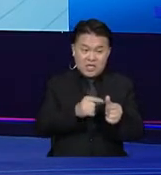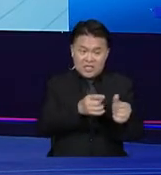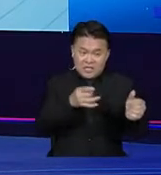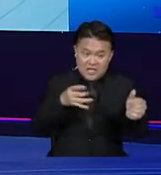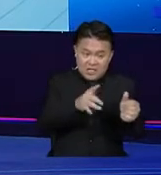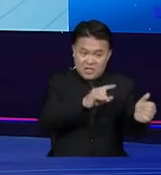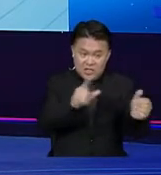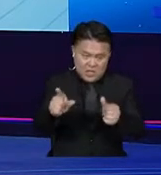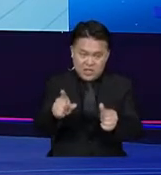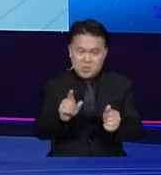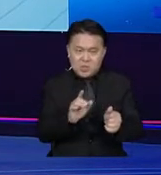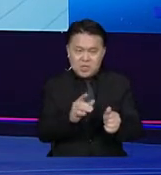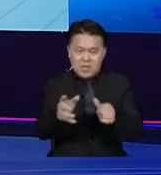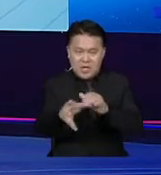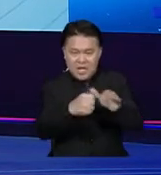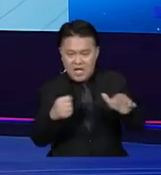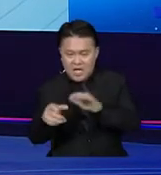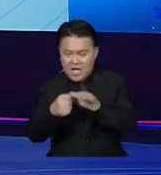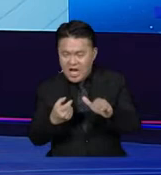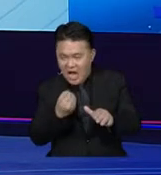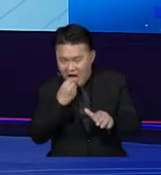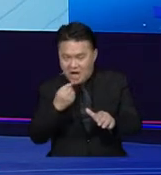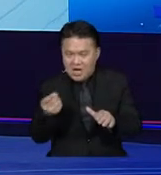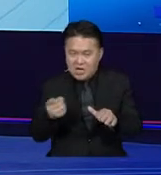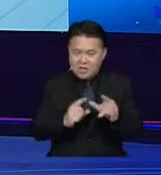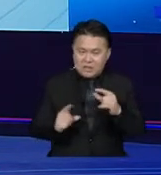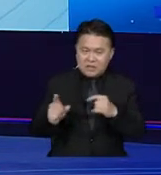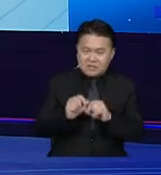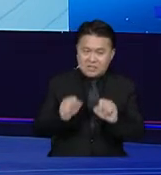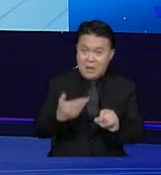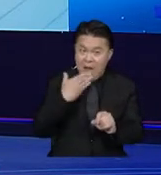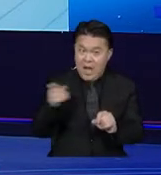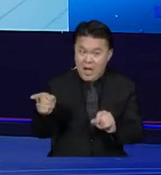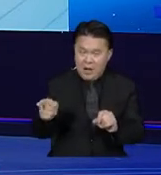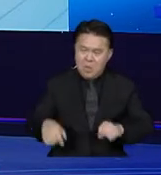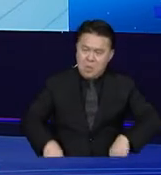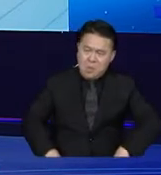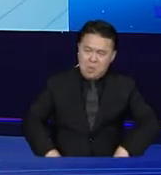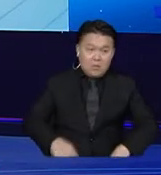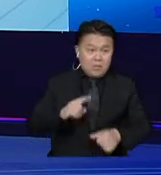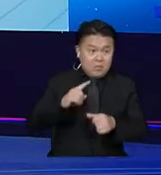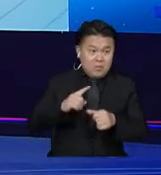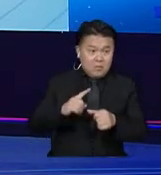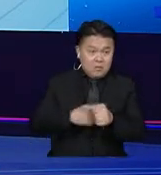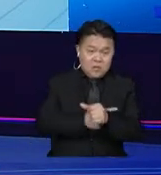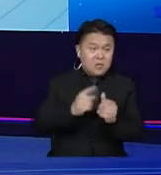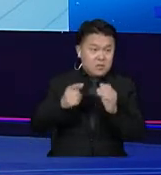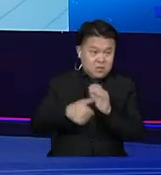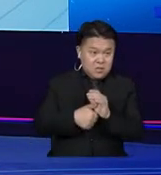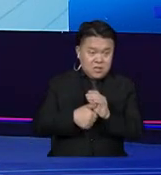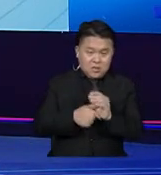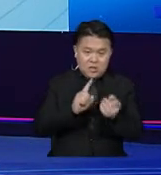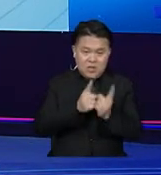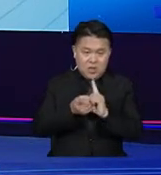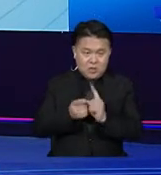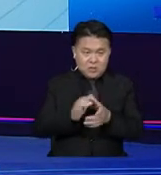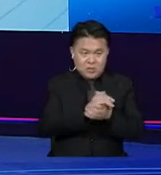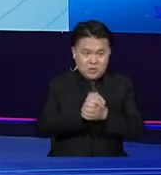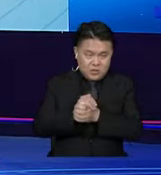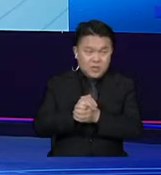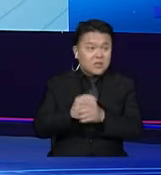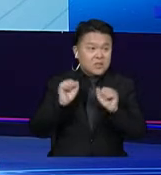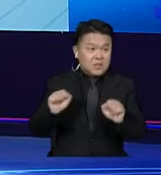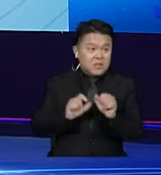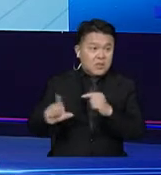most modern dog breeds, like Oreos, were under intentional selection by humans or artificial selection.